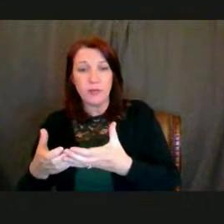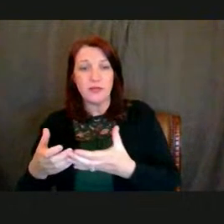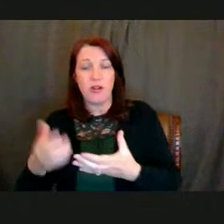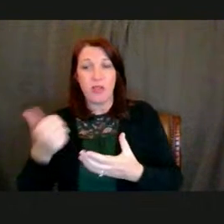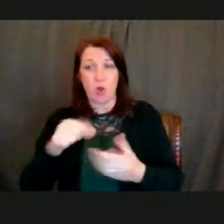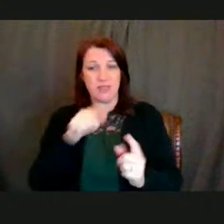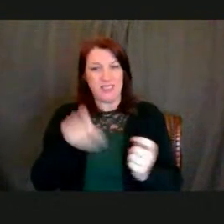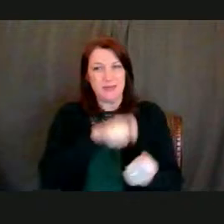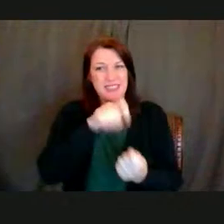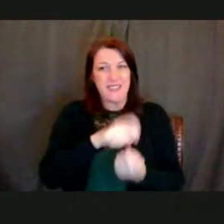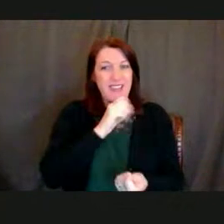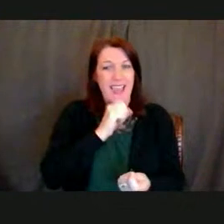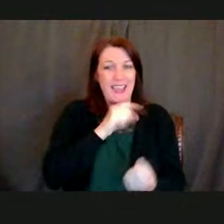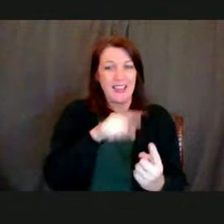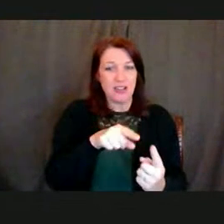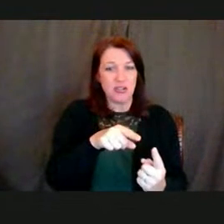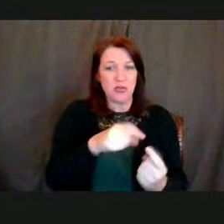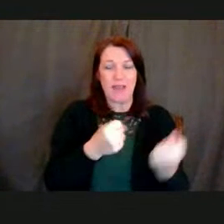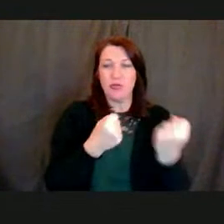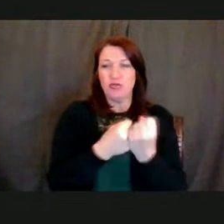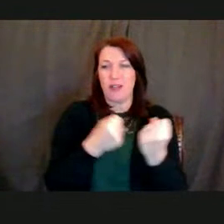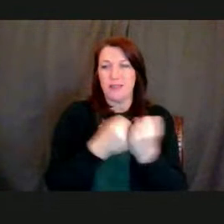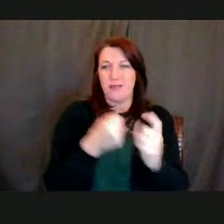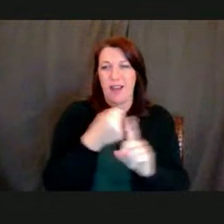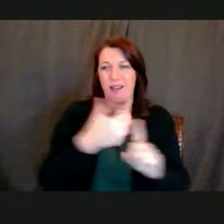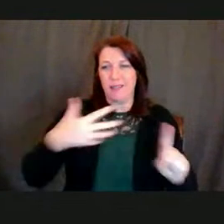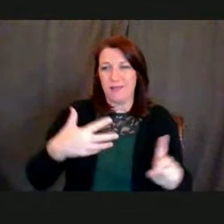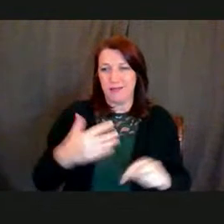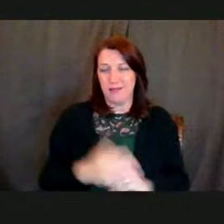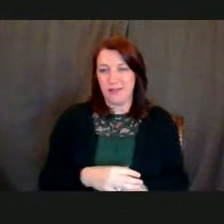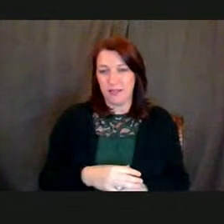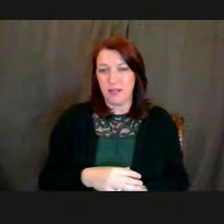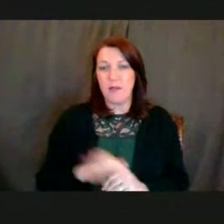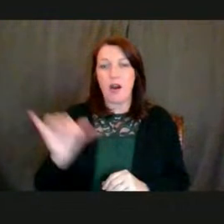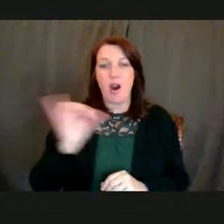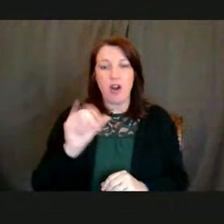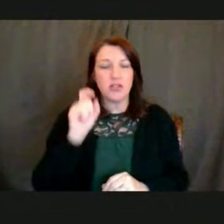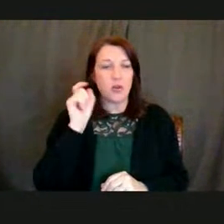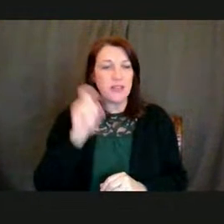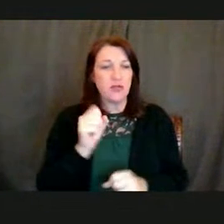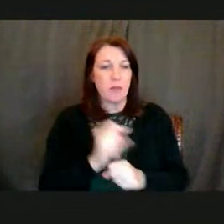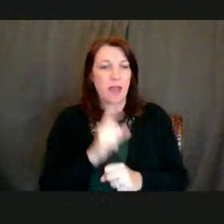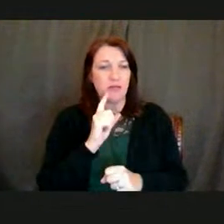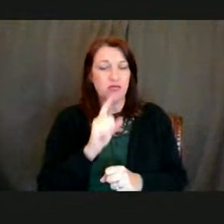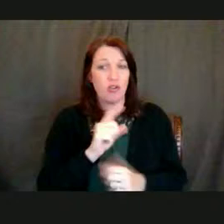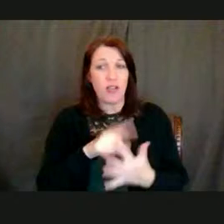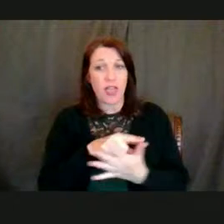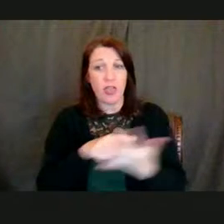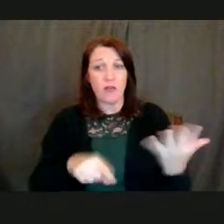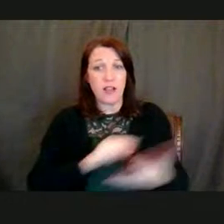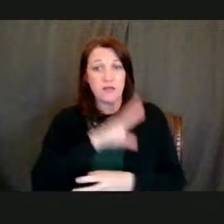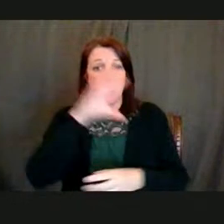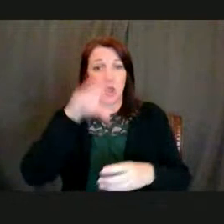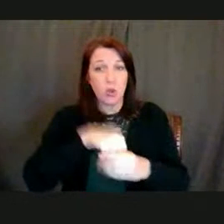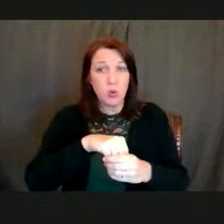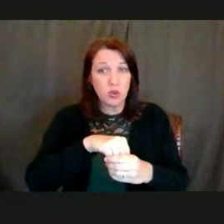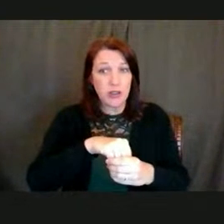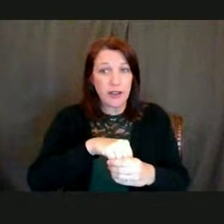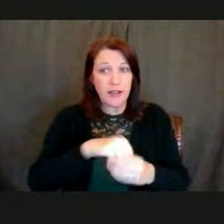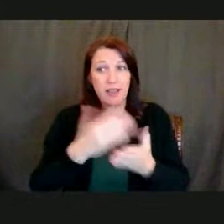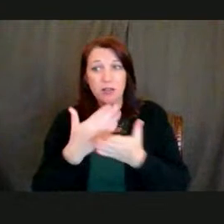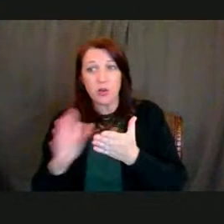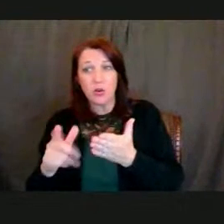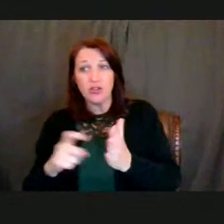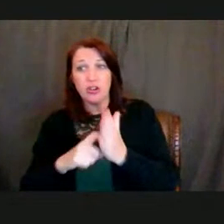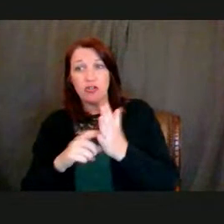group, those need to be justified. But you also need to make sure that the rest of your inclusion/exclusion criteria are